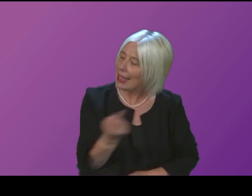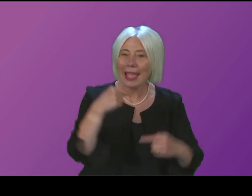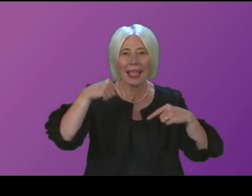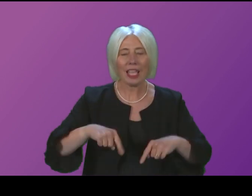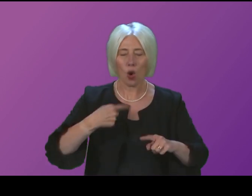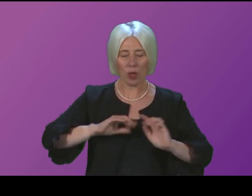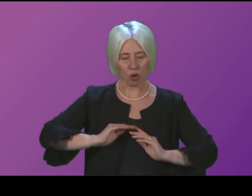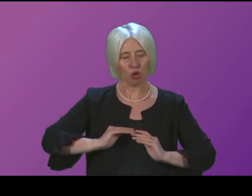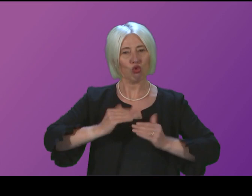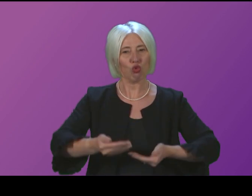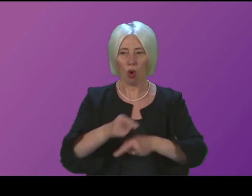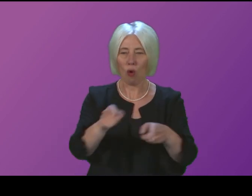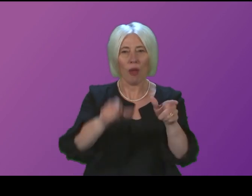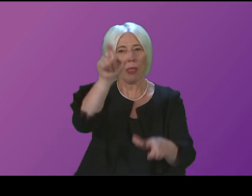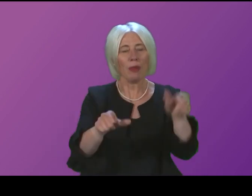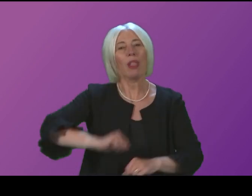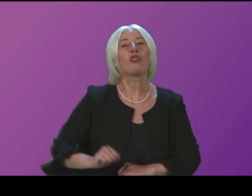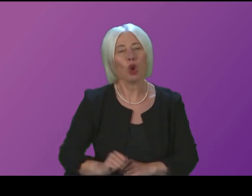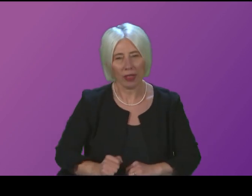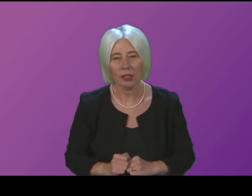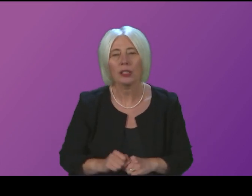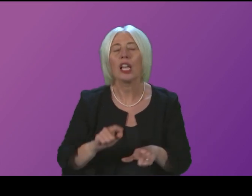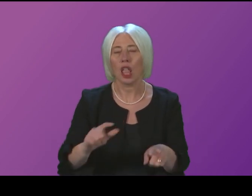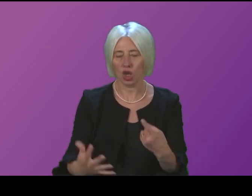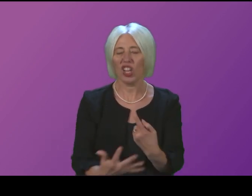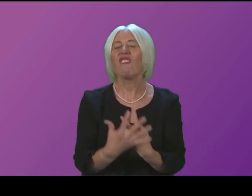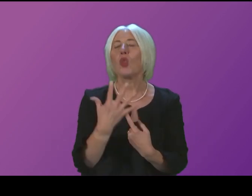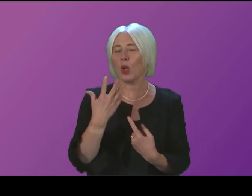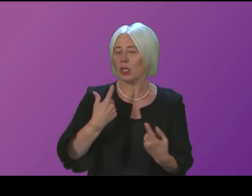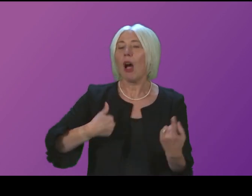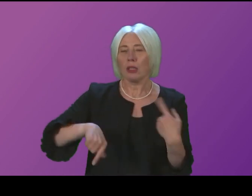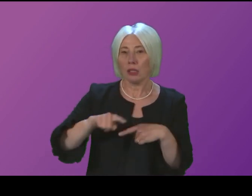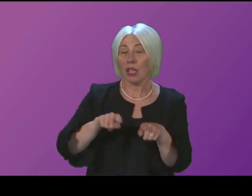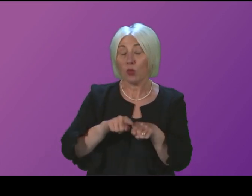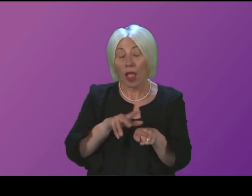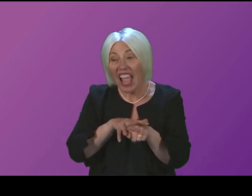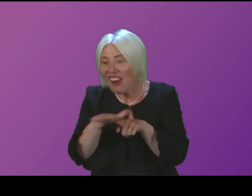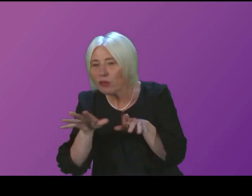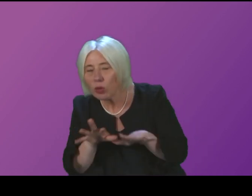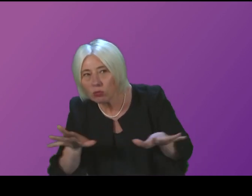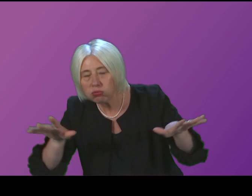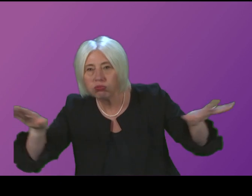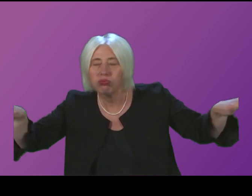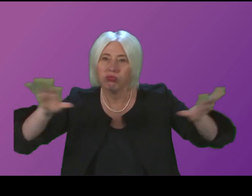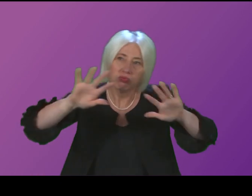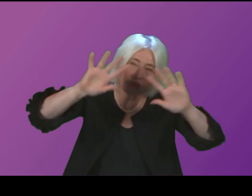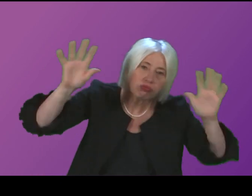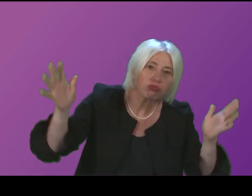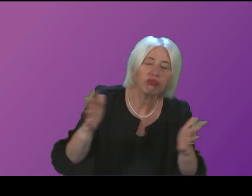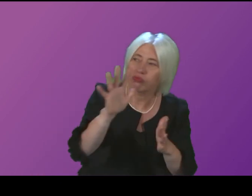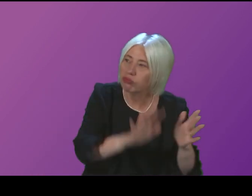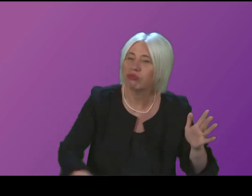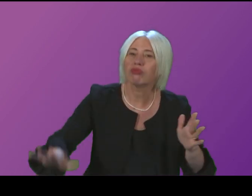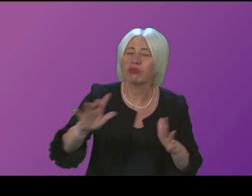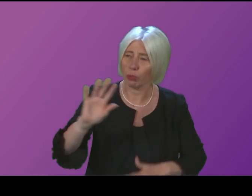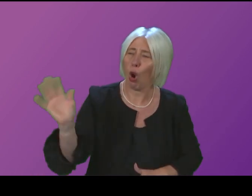of the Scottish people. And her influence was felt far beyond these shores, with the people of the Commonwealth and other nations united in grief